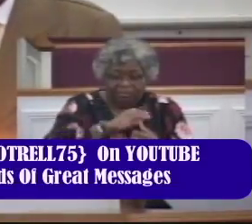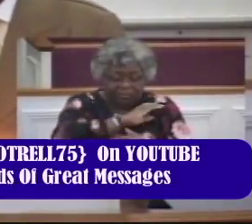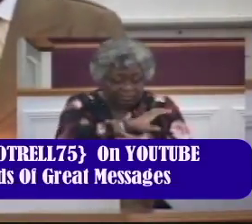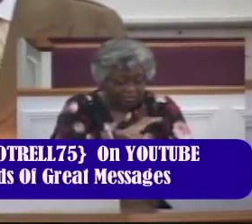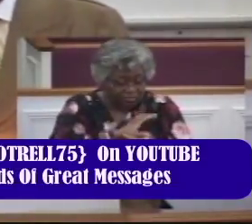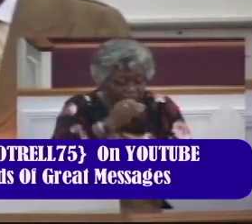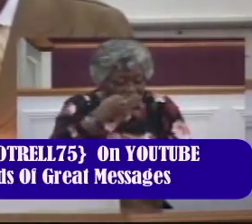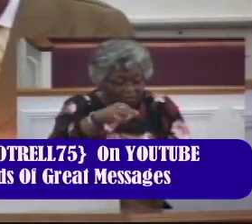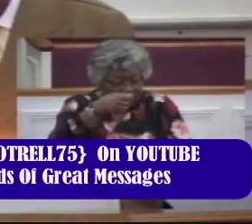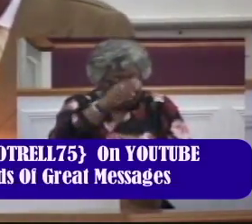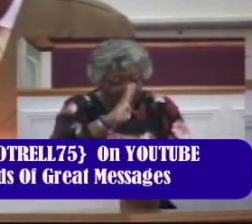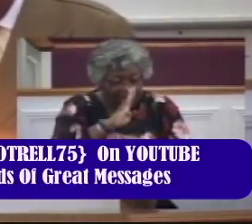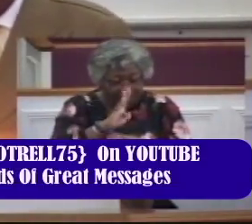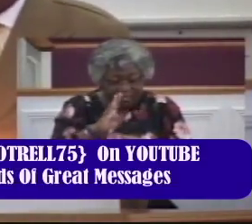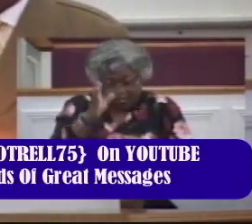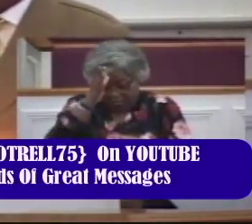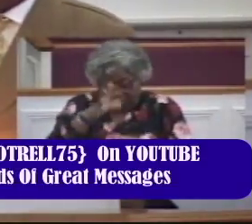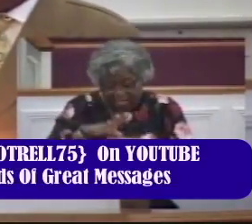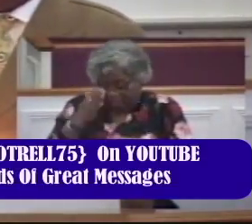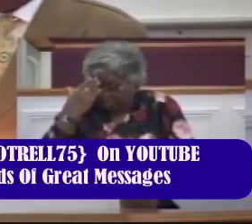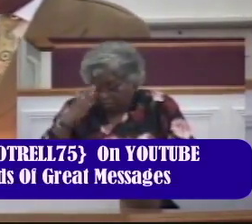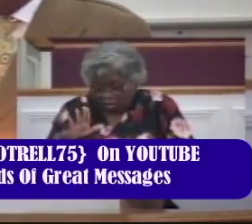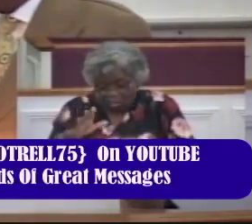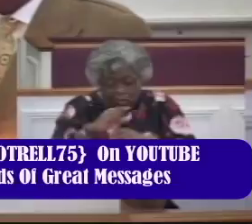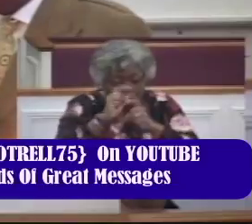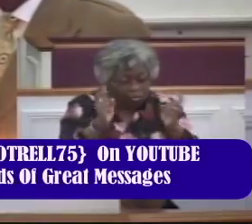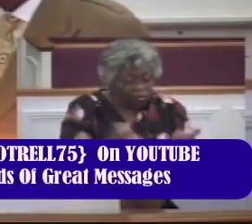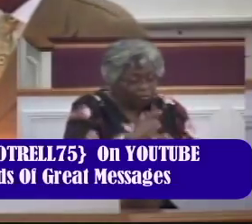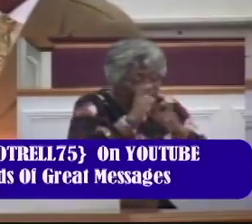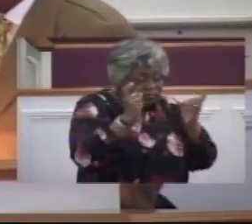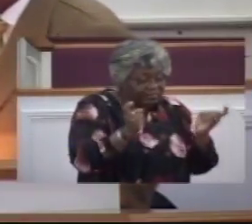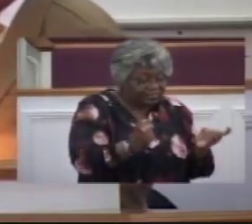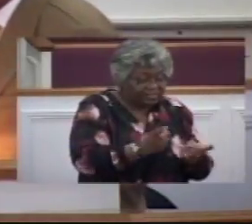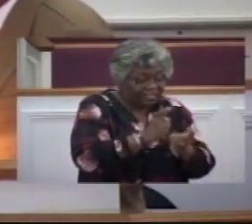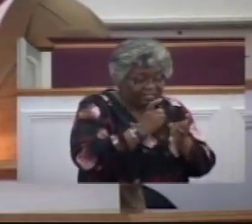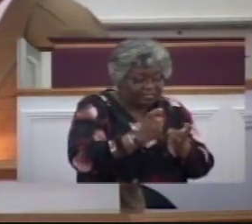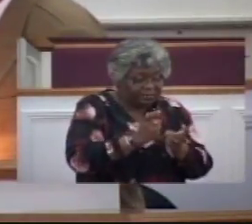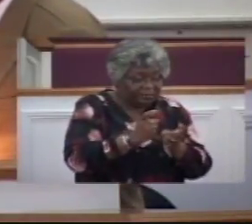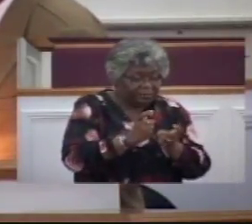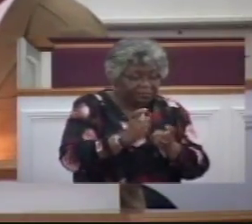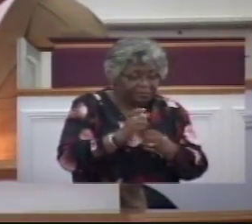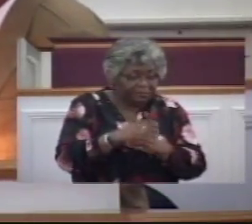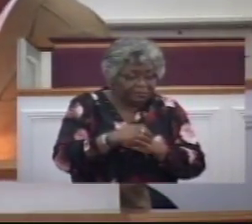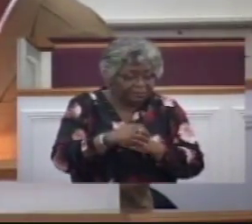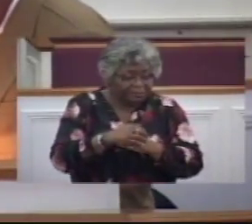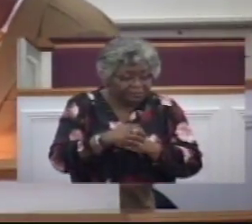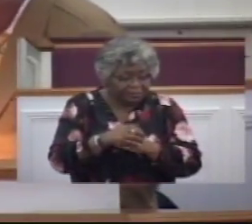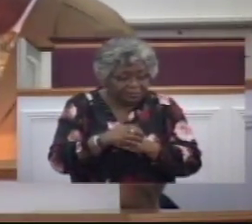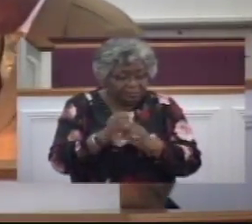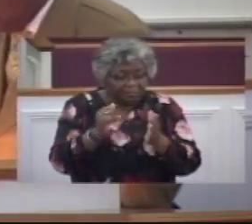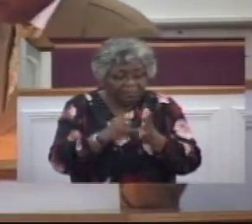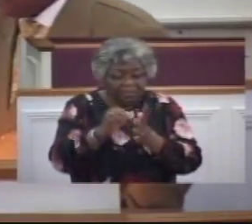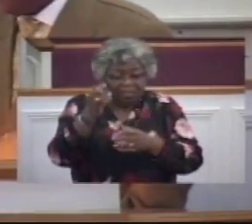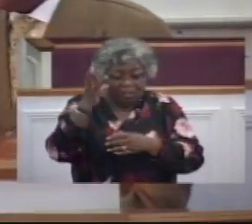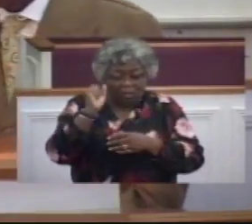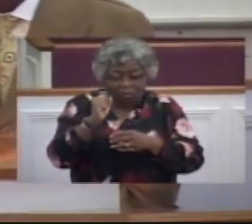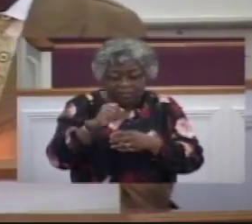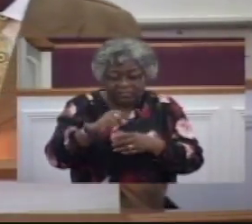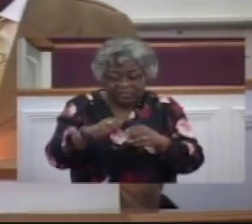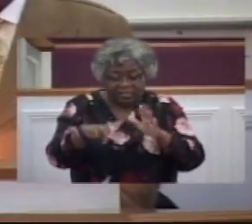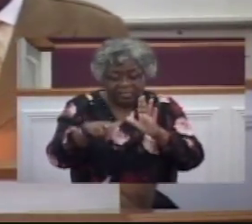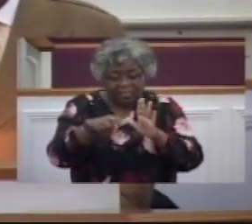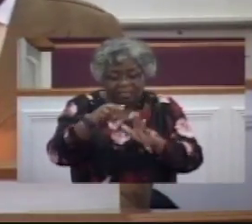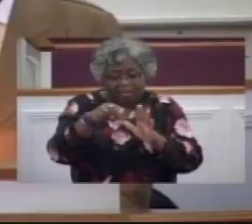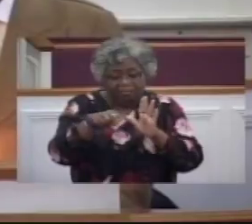Man knew no sin. It was called the dispensation of innocence.